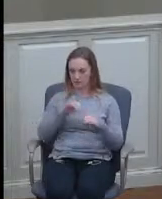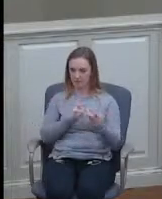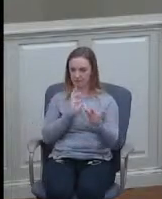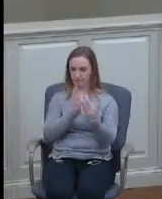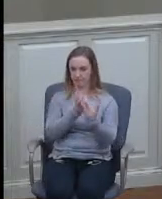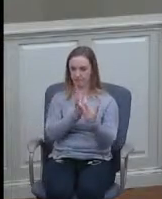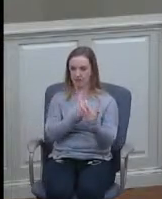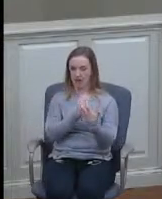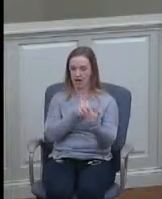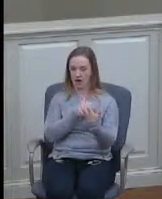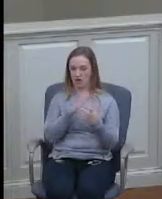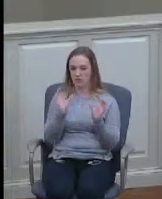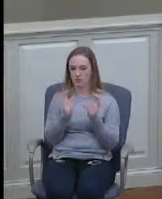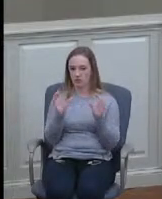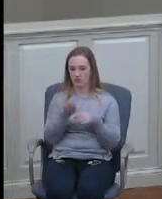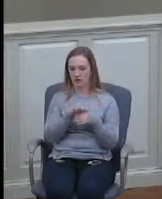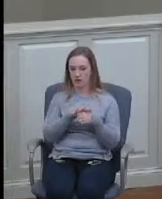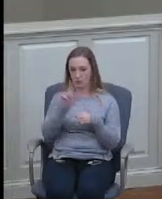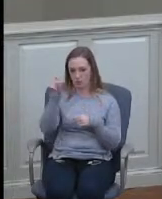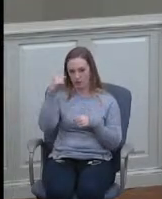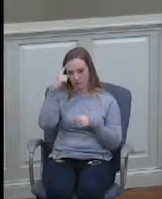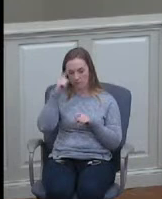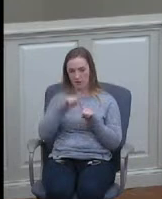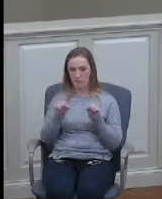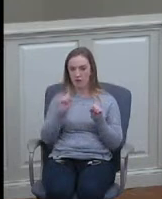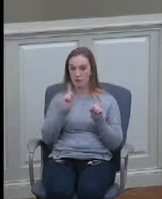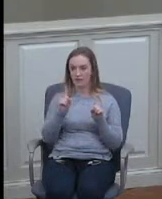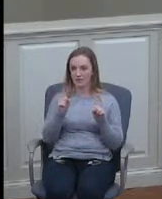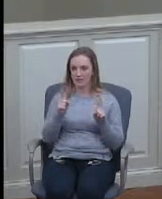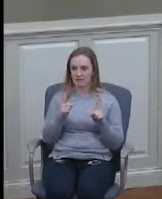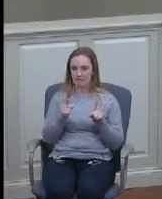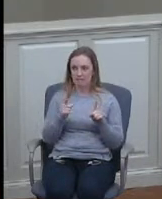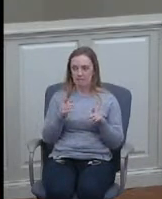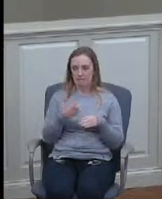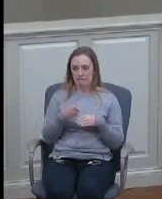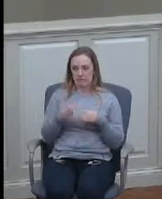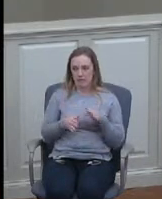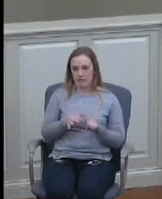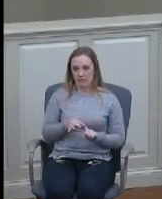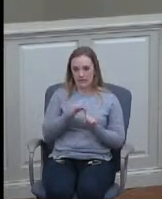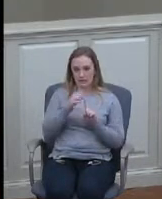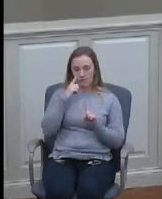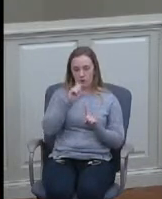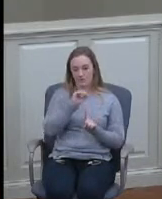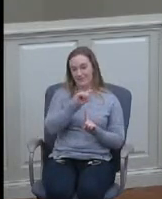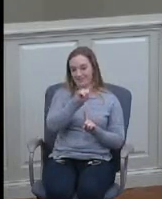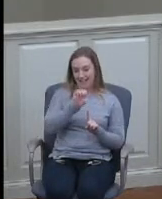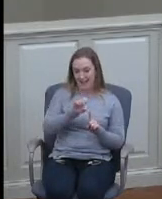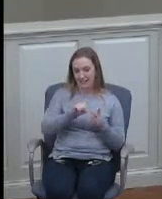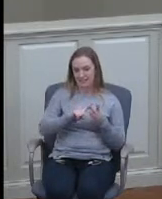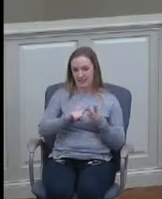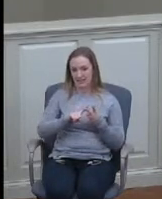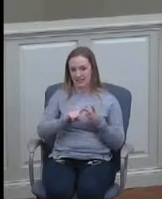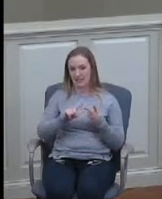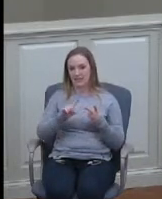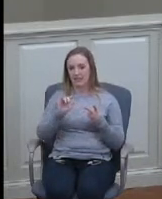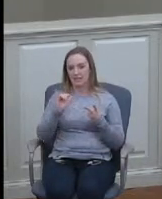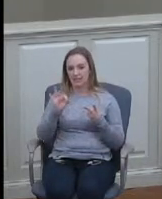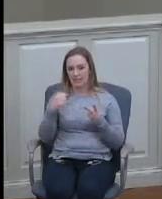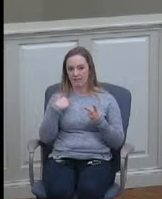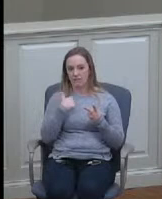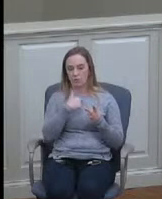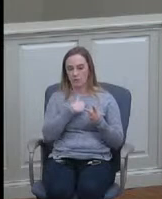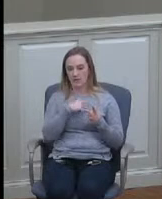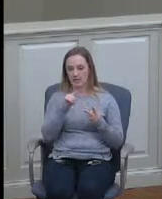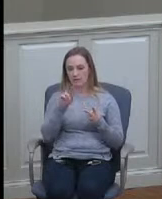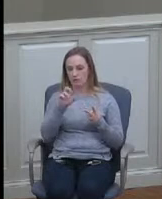really pretty much done, other than the size of the mural, or if we are going to treat it as a sign, how that's going to actually work through the variance